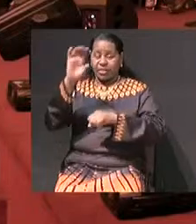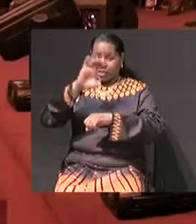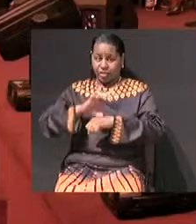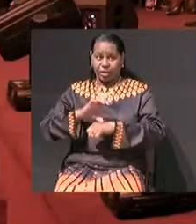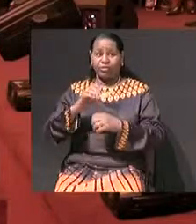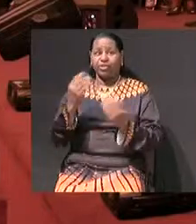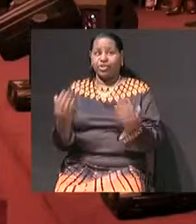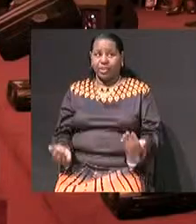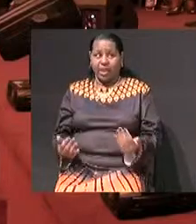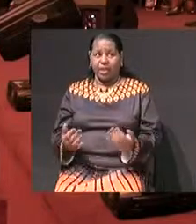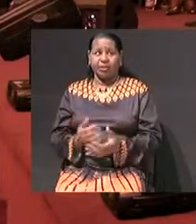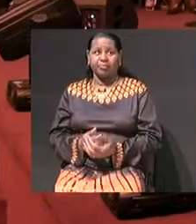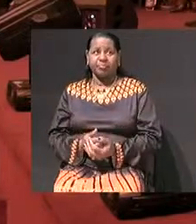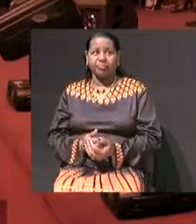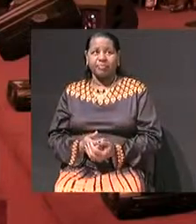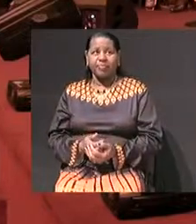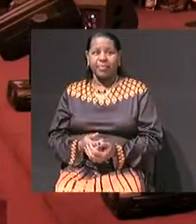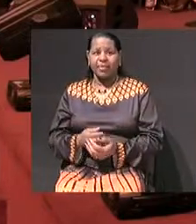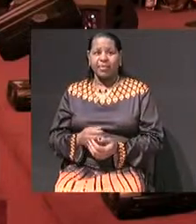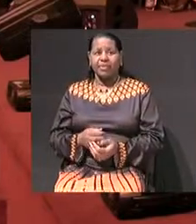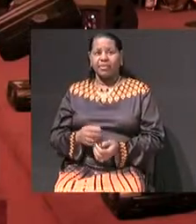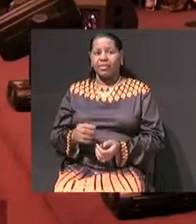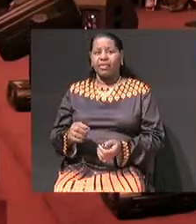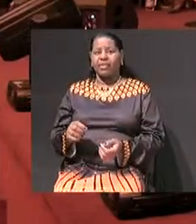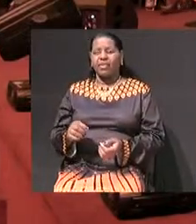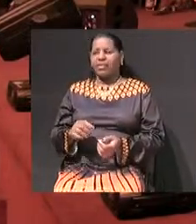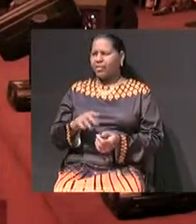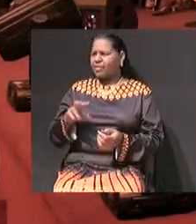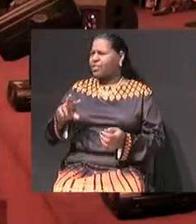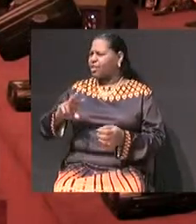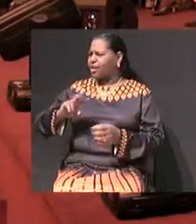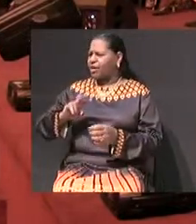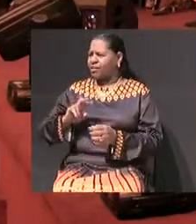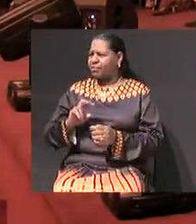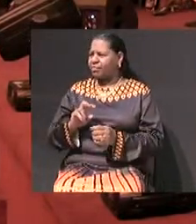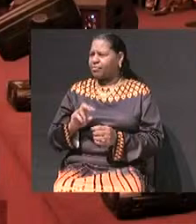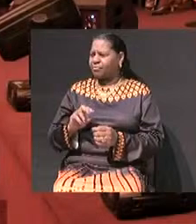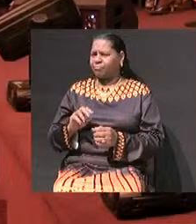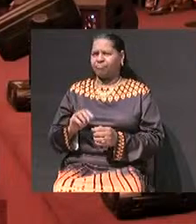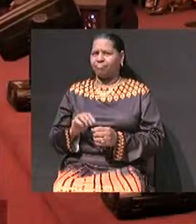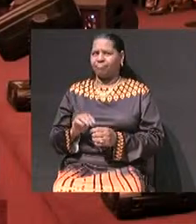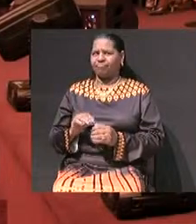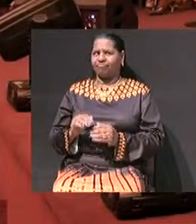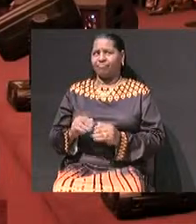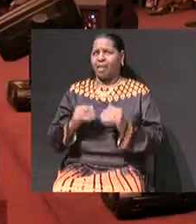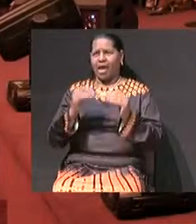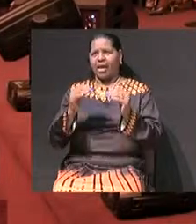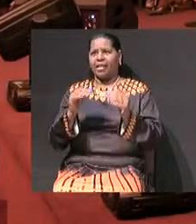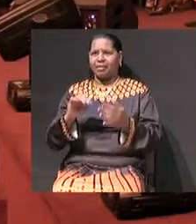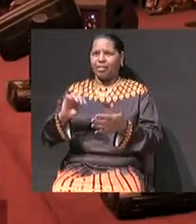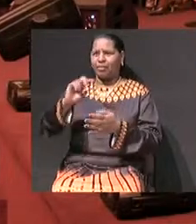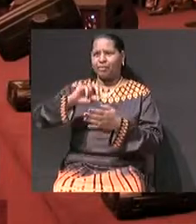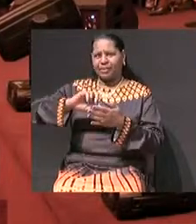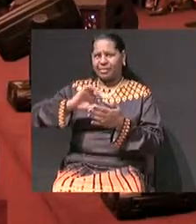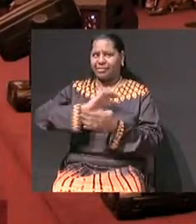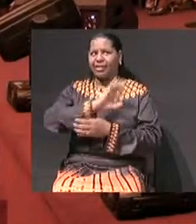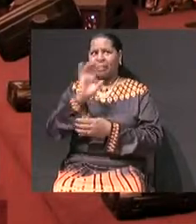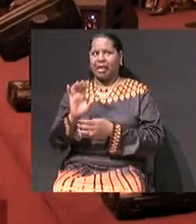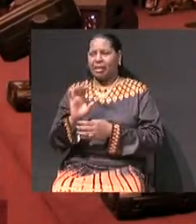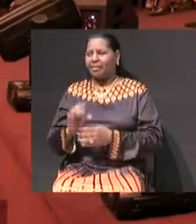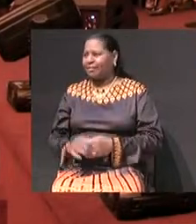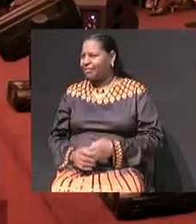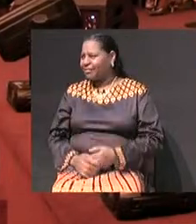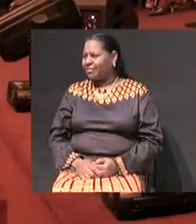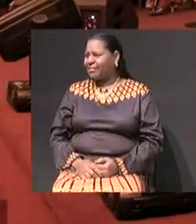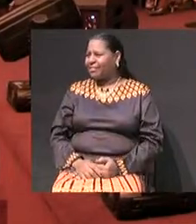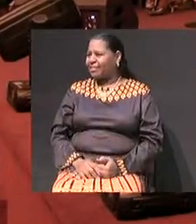for. This is the Super Bowl of Christendom. Yesterday I showed my son, he's 10 years old,